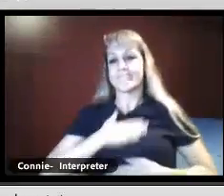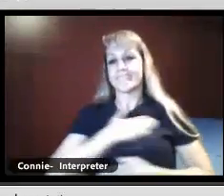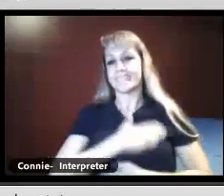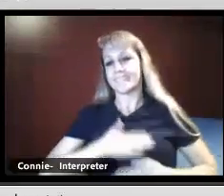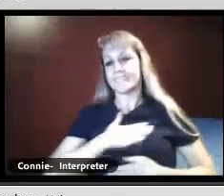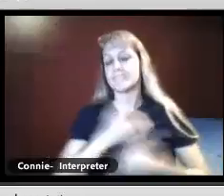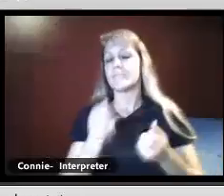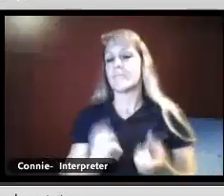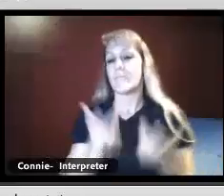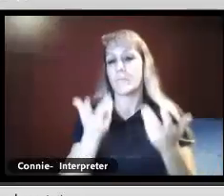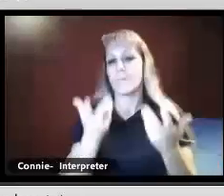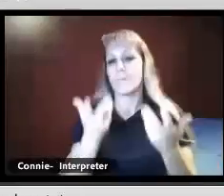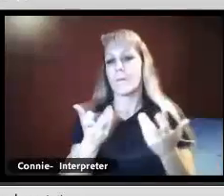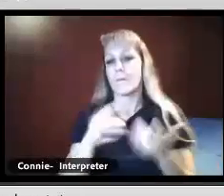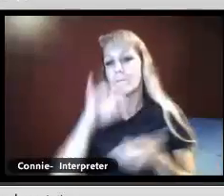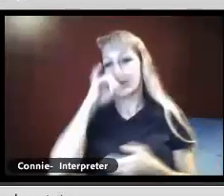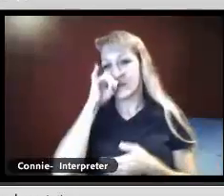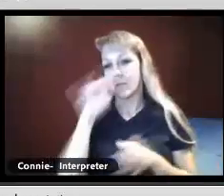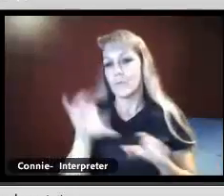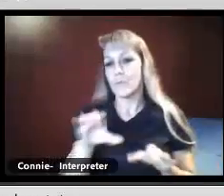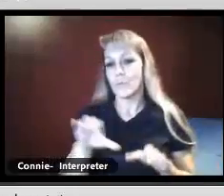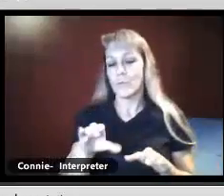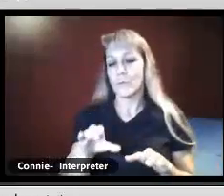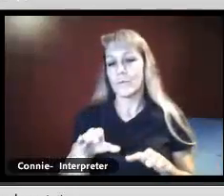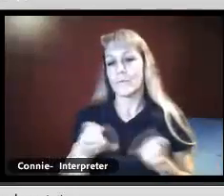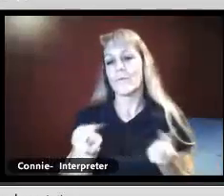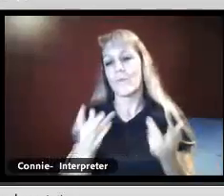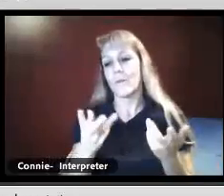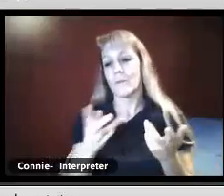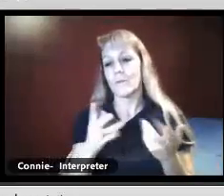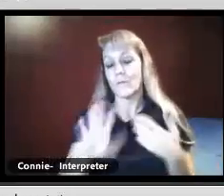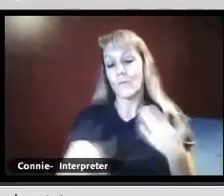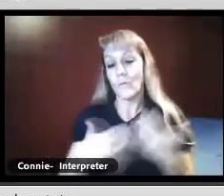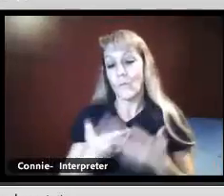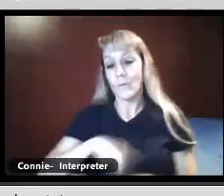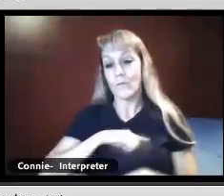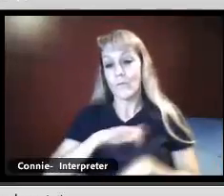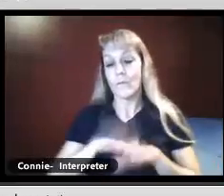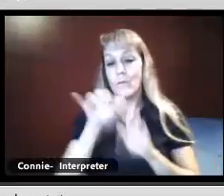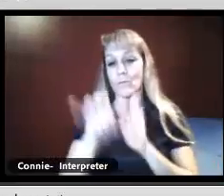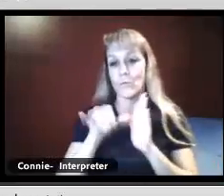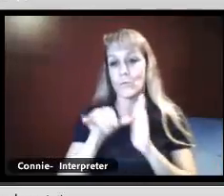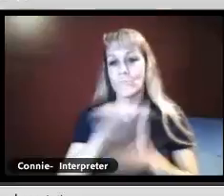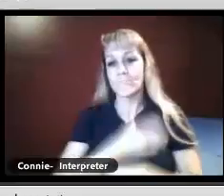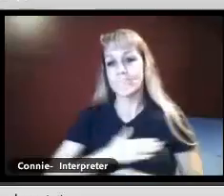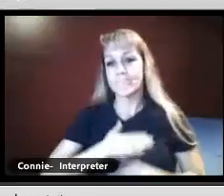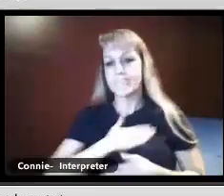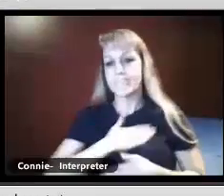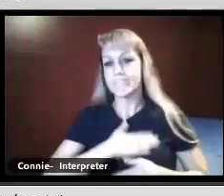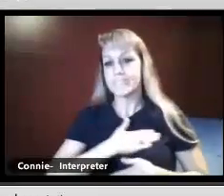lot of what they do, actually, a lot of what we all do on YouTube is recreational.